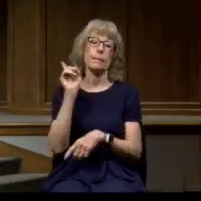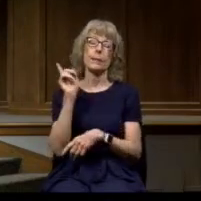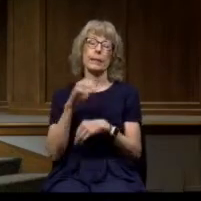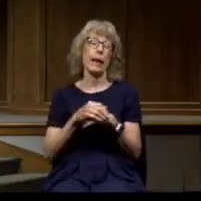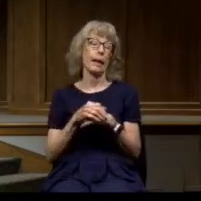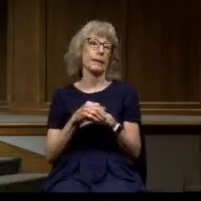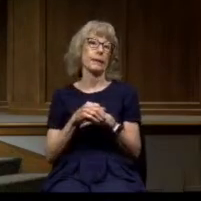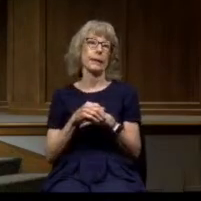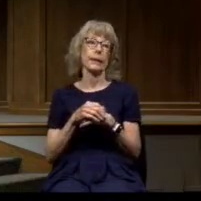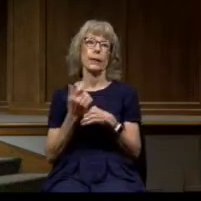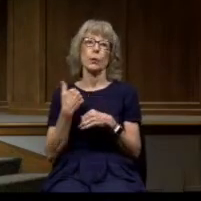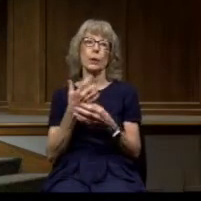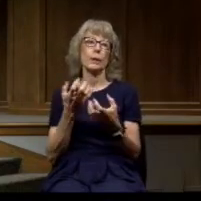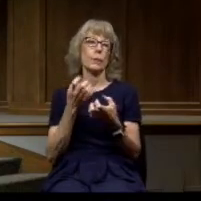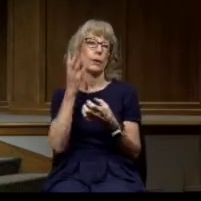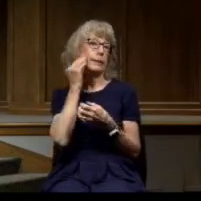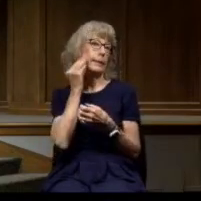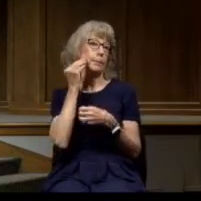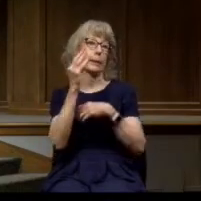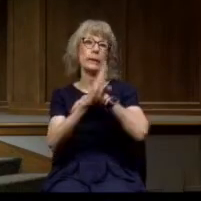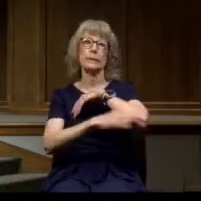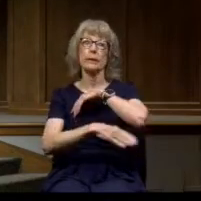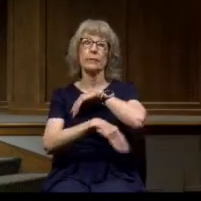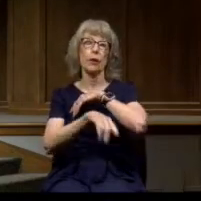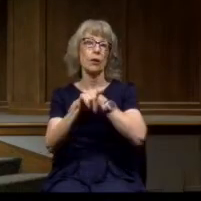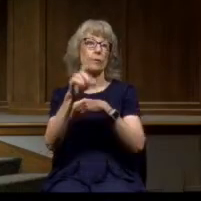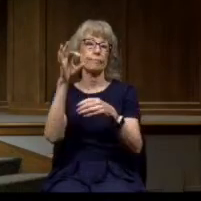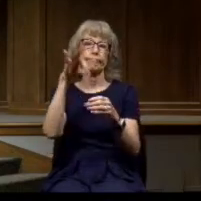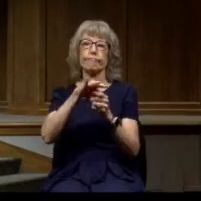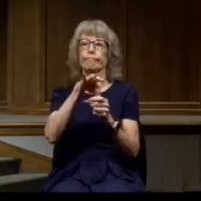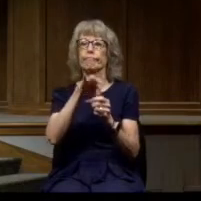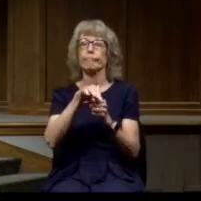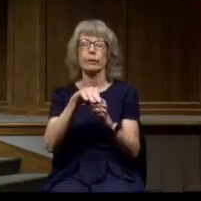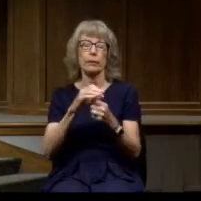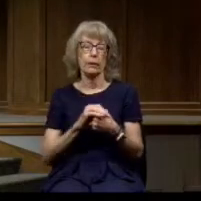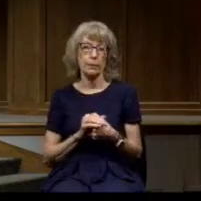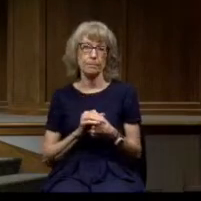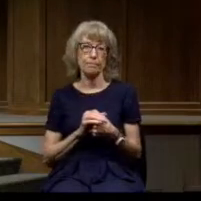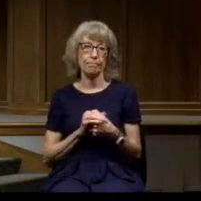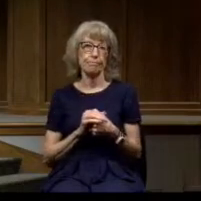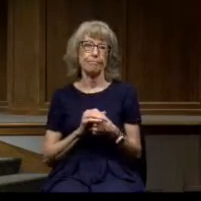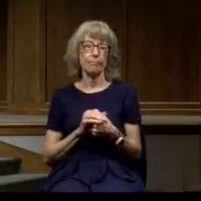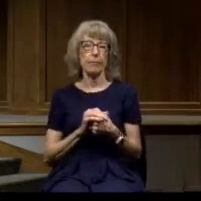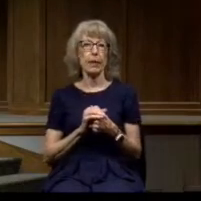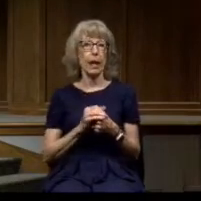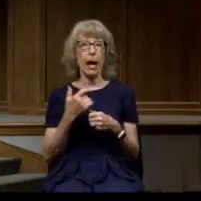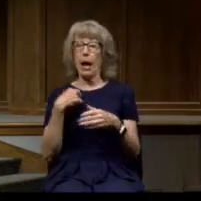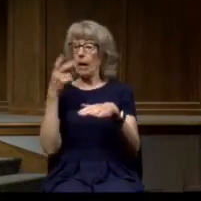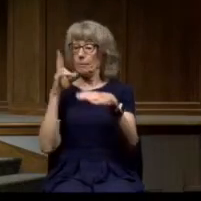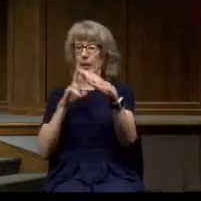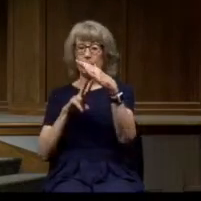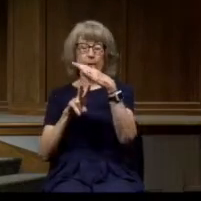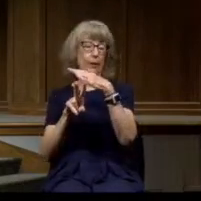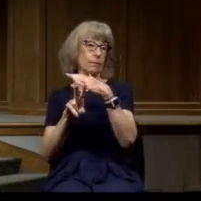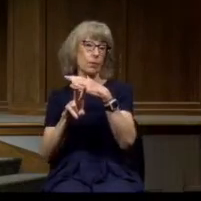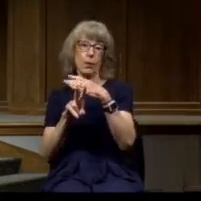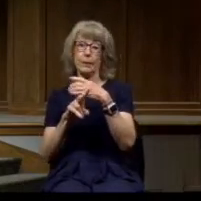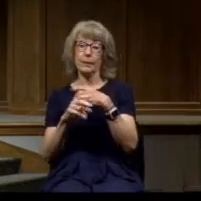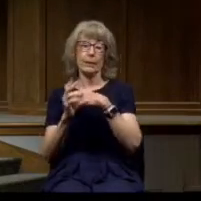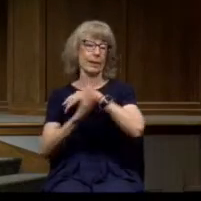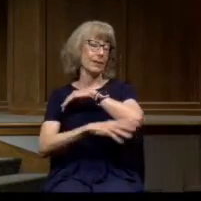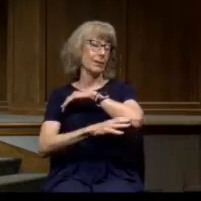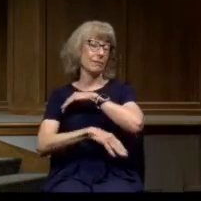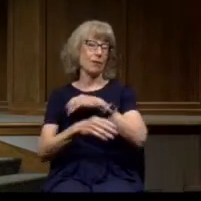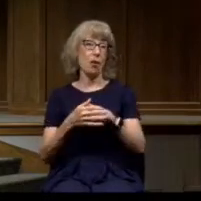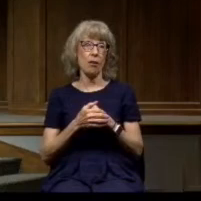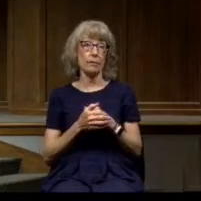few months. There's a big part of me that resonates with this line. I'm not looking forward to this fall. I've